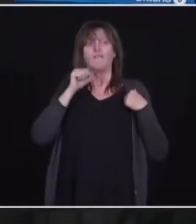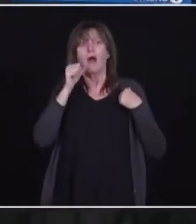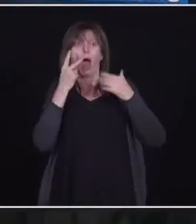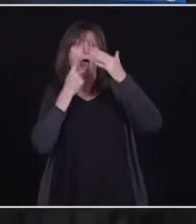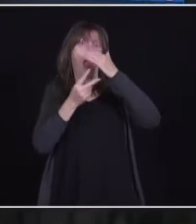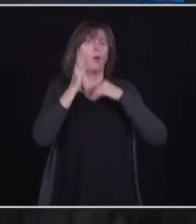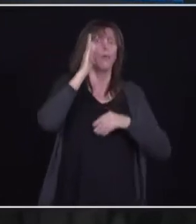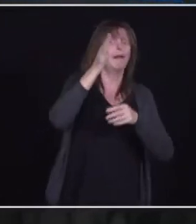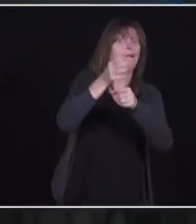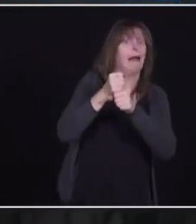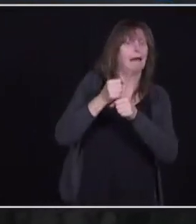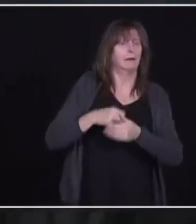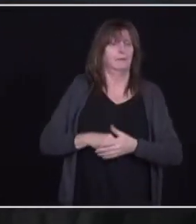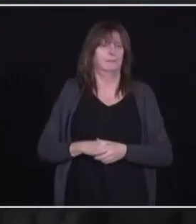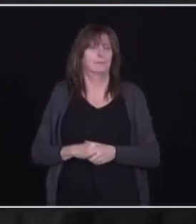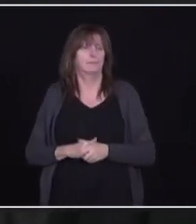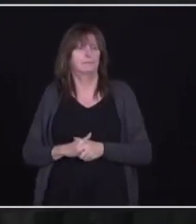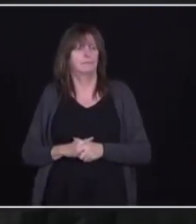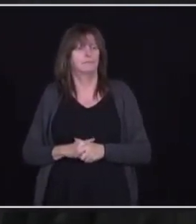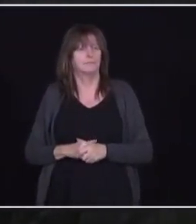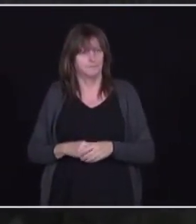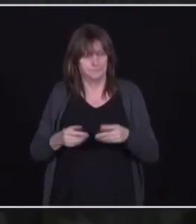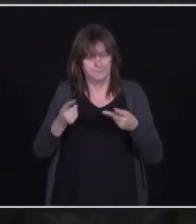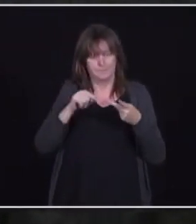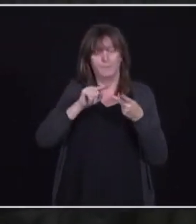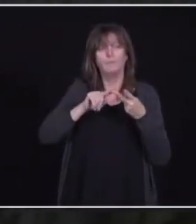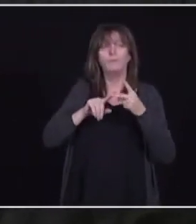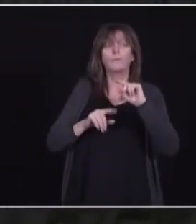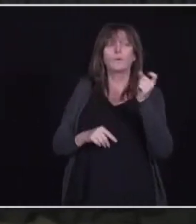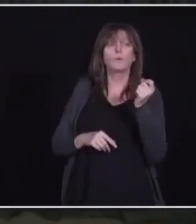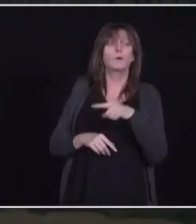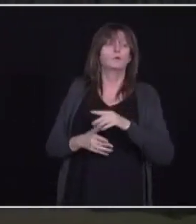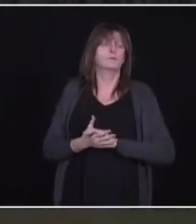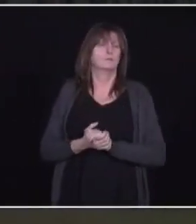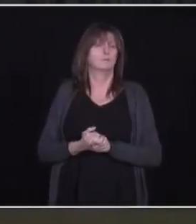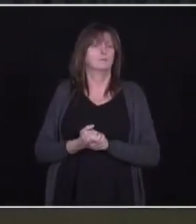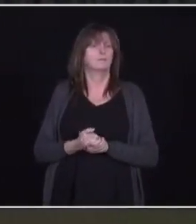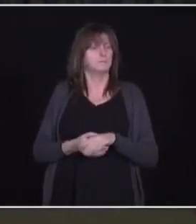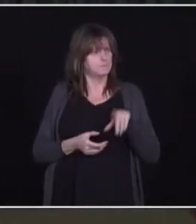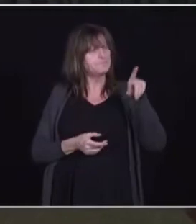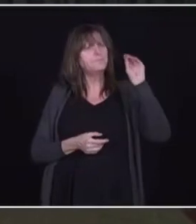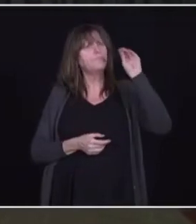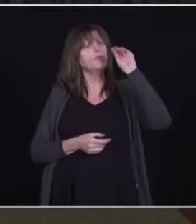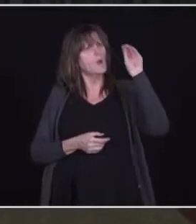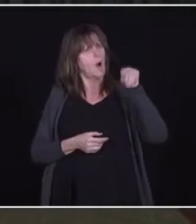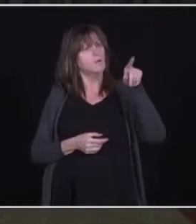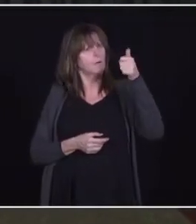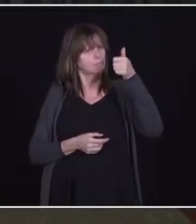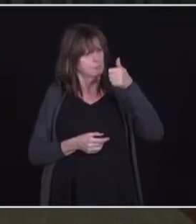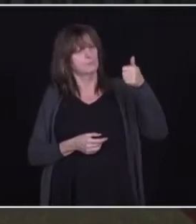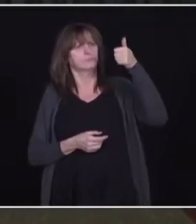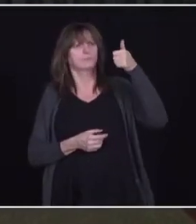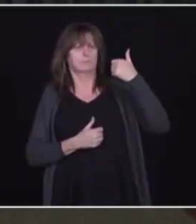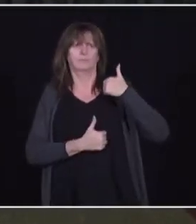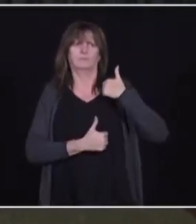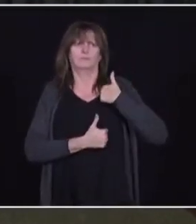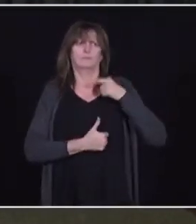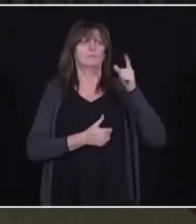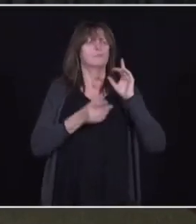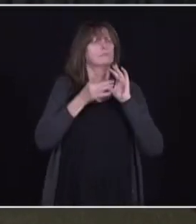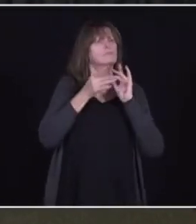So earlier in the week, we heard here in Ottawa from General Fortin that today, more than 100 federal, provincial, healthcare,